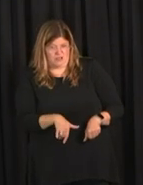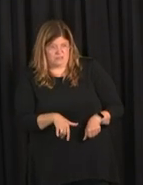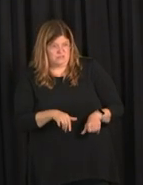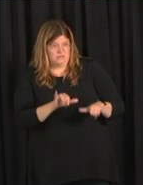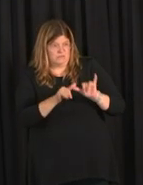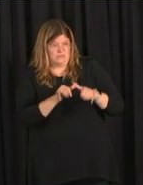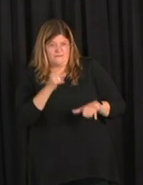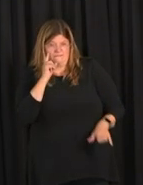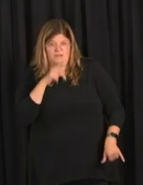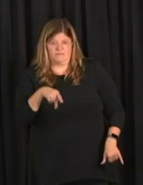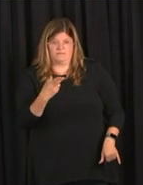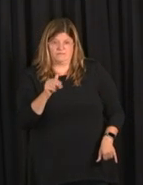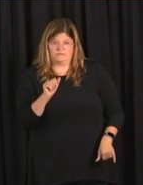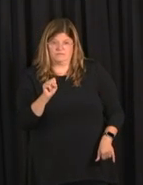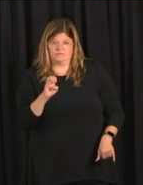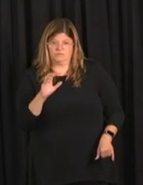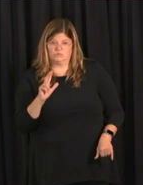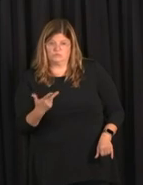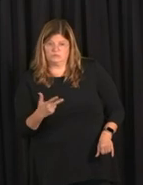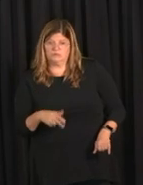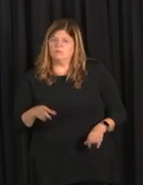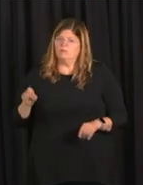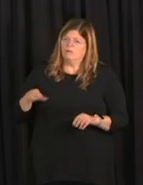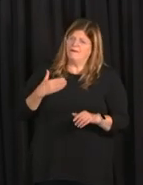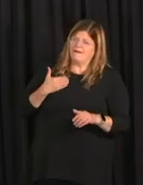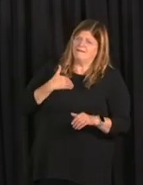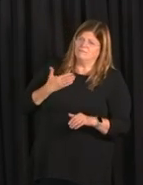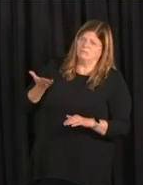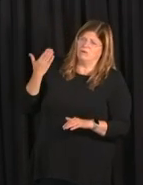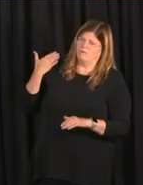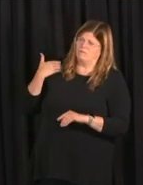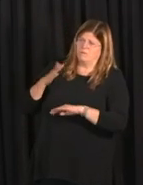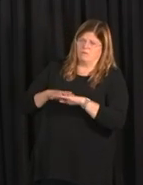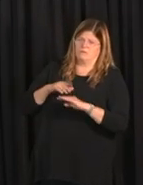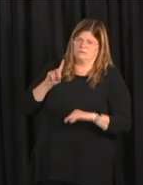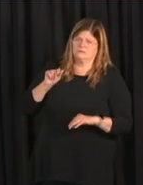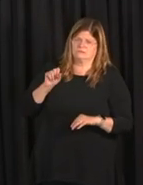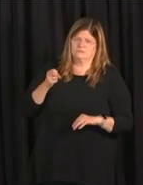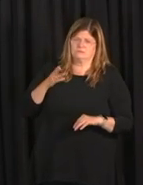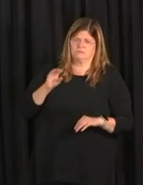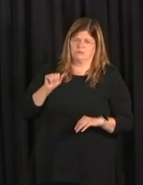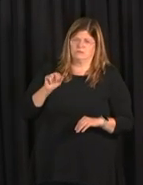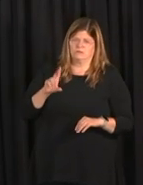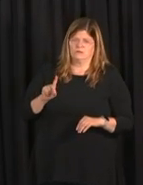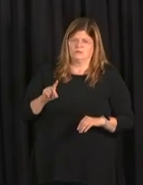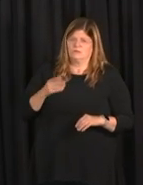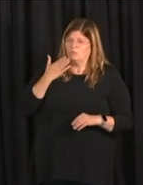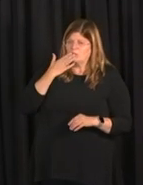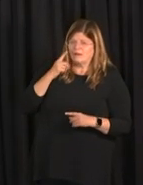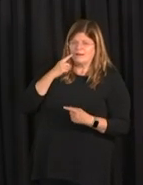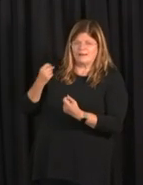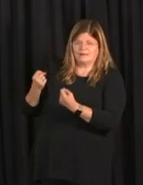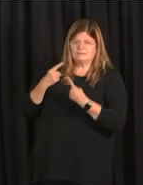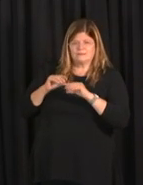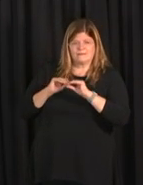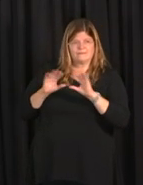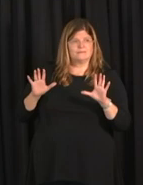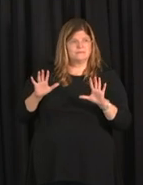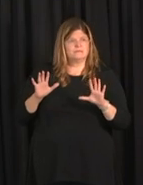3? We had previously on a dashboard, so thank you for asking for